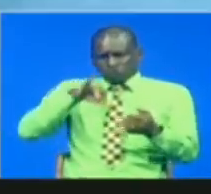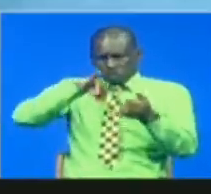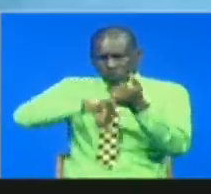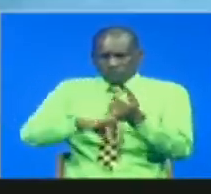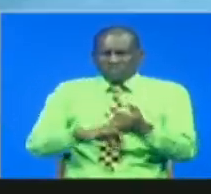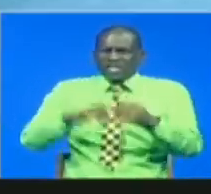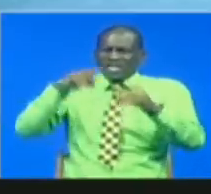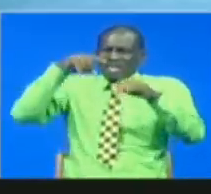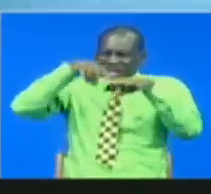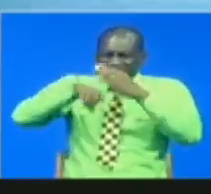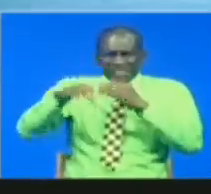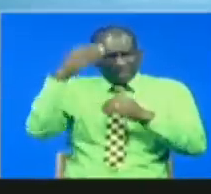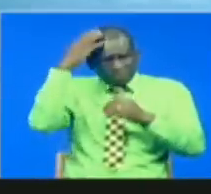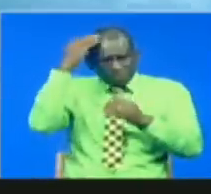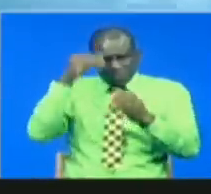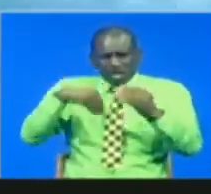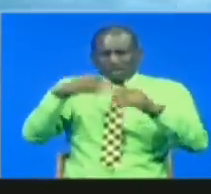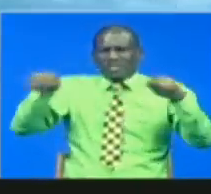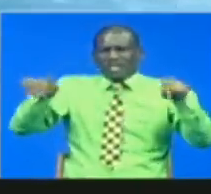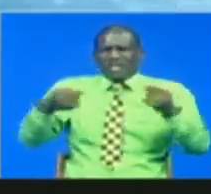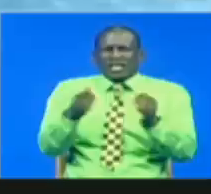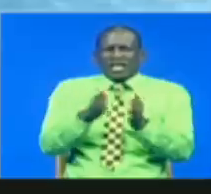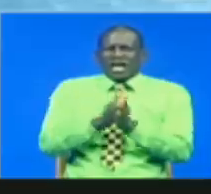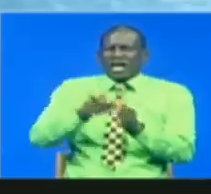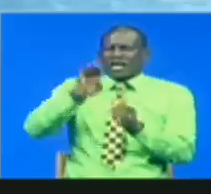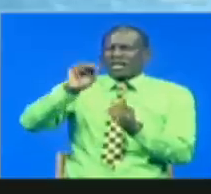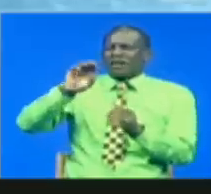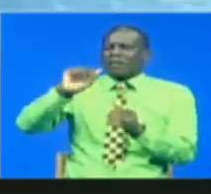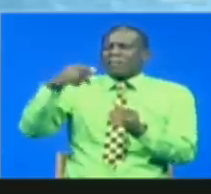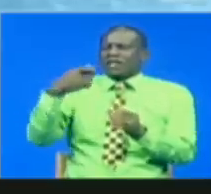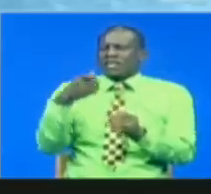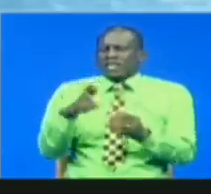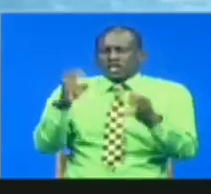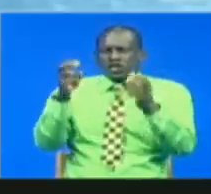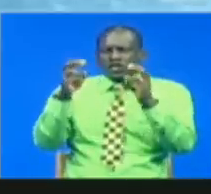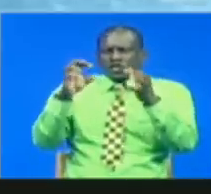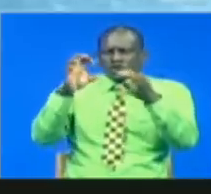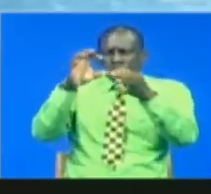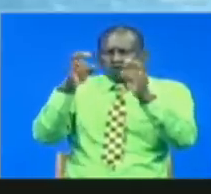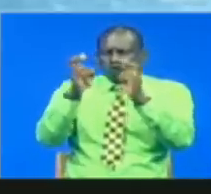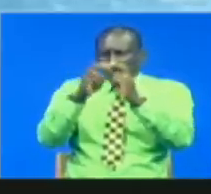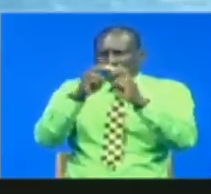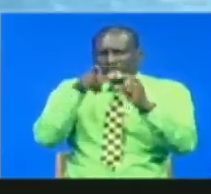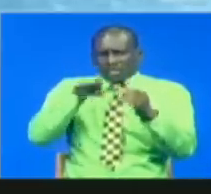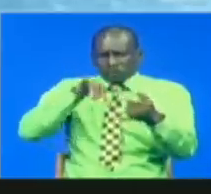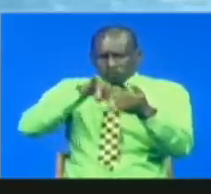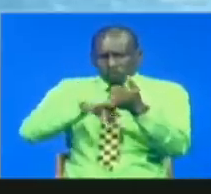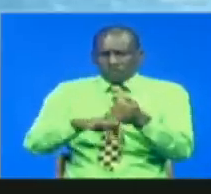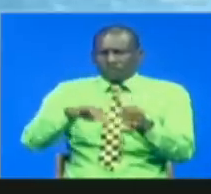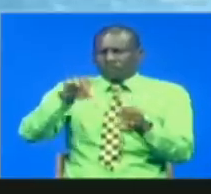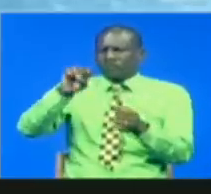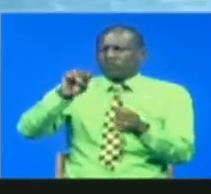attack, and Mahir would regularly contact his wife, Sohaila Mualim Bakari.